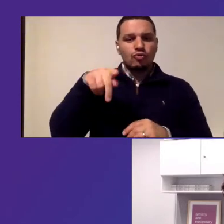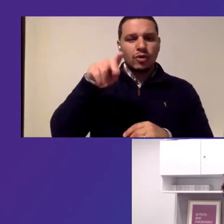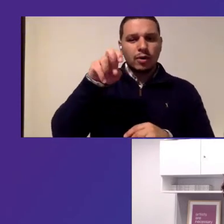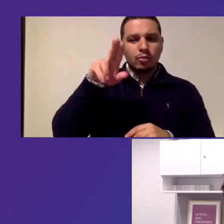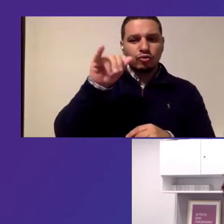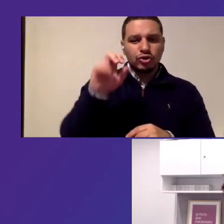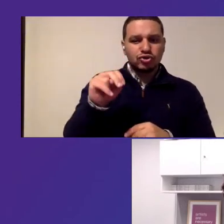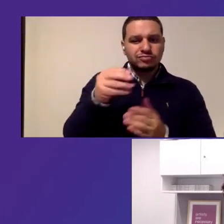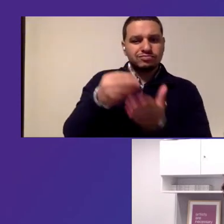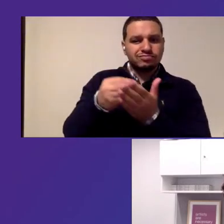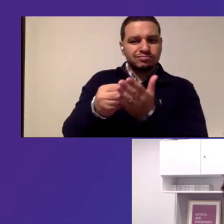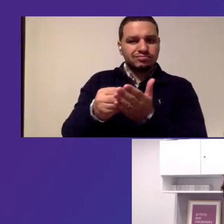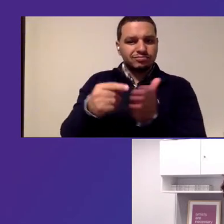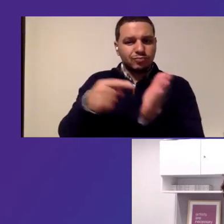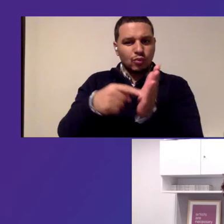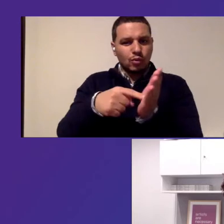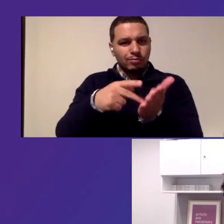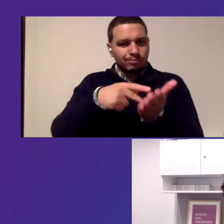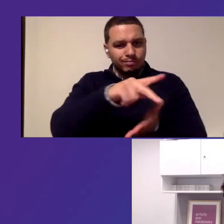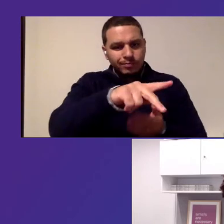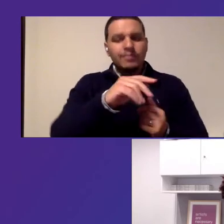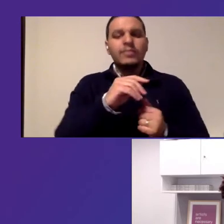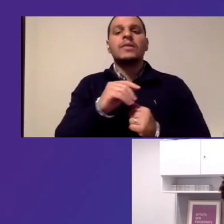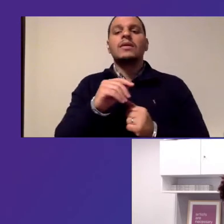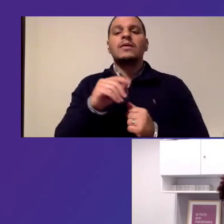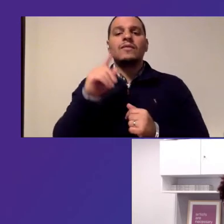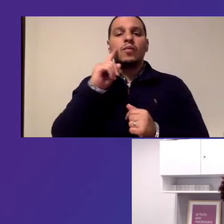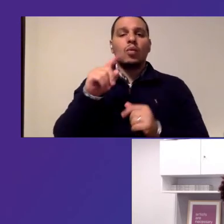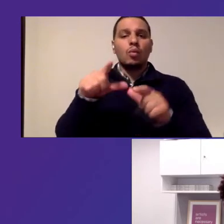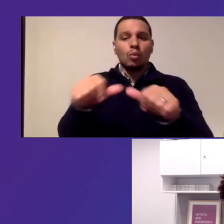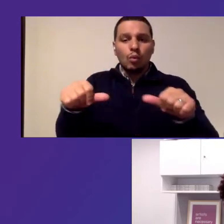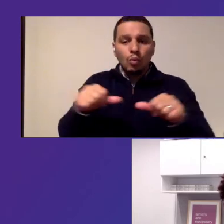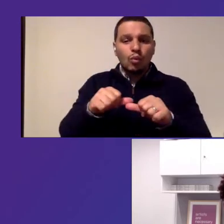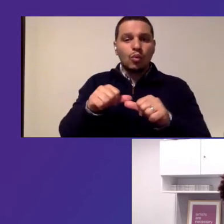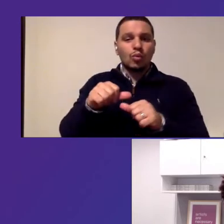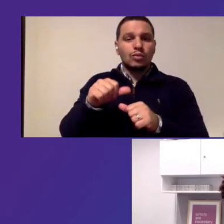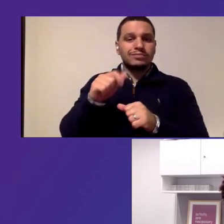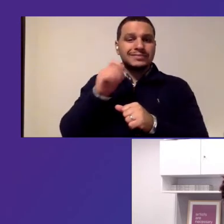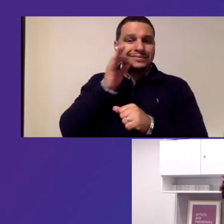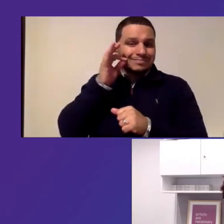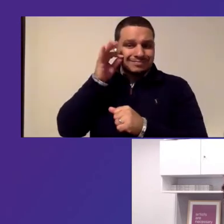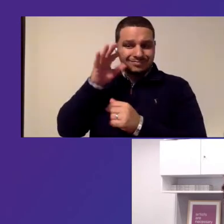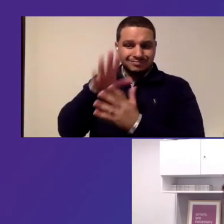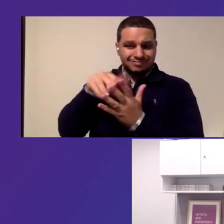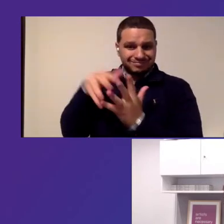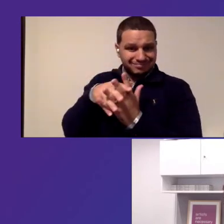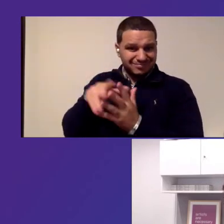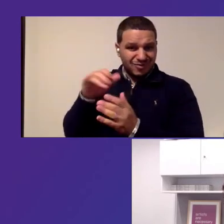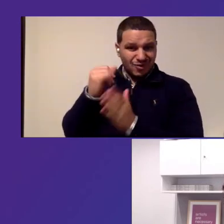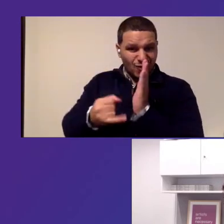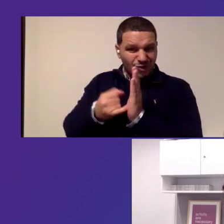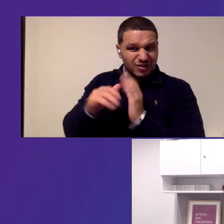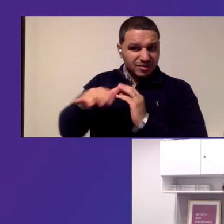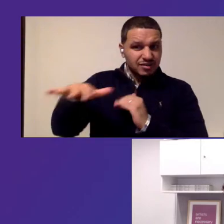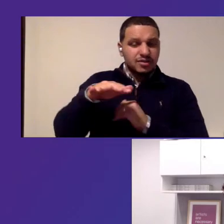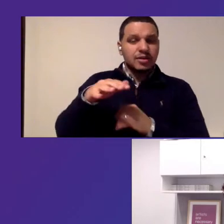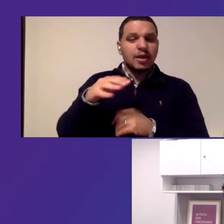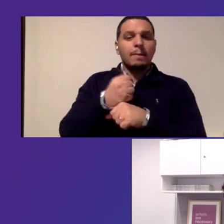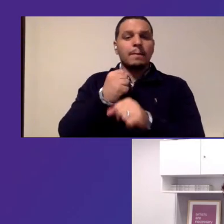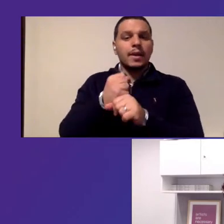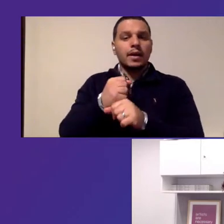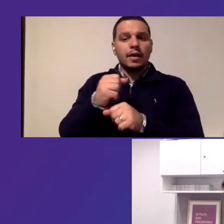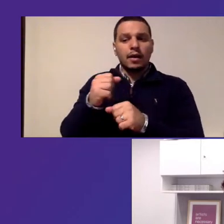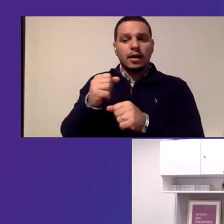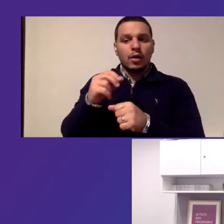nurturing relationships with local Indigenous and First Nations artists and organizations, and making pathways for Lenape artists